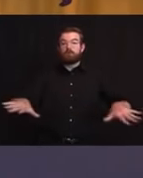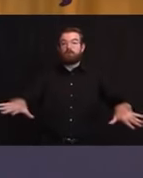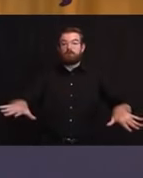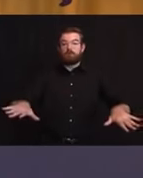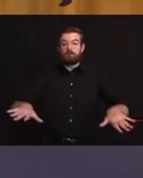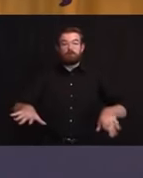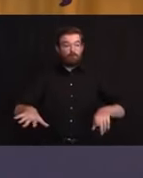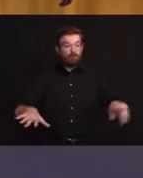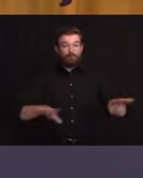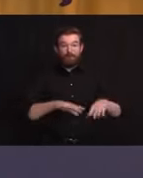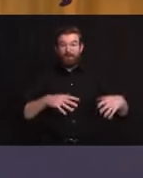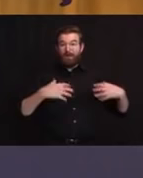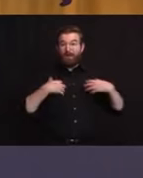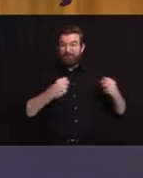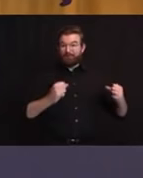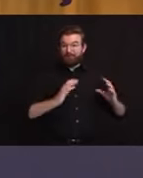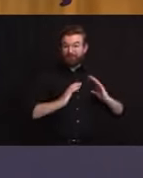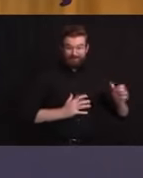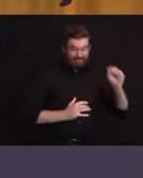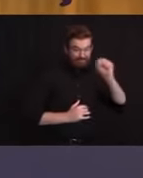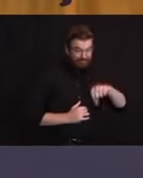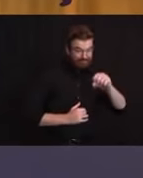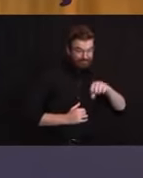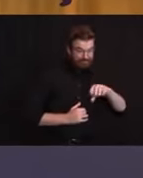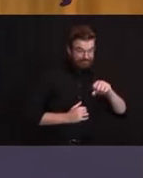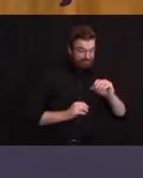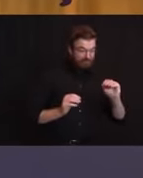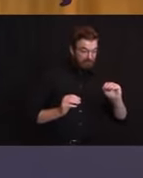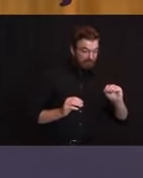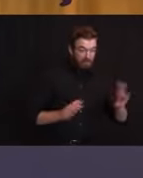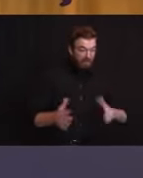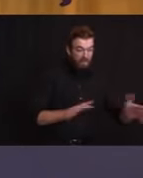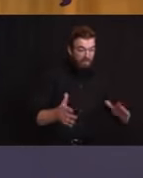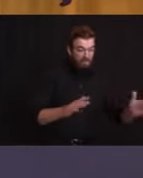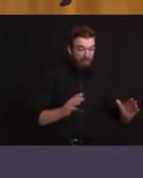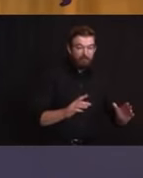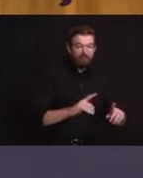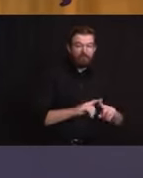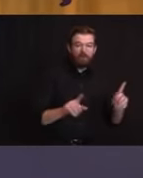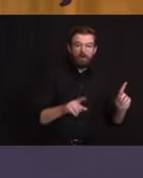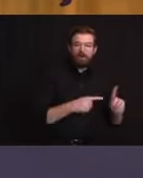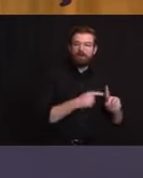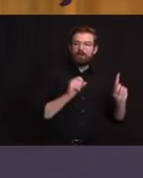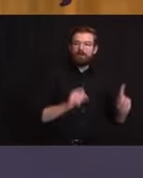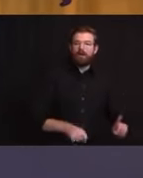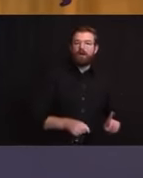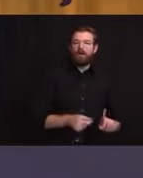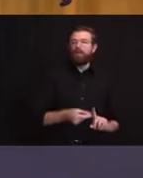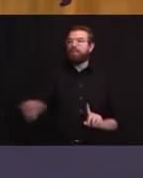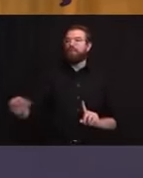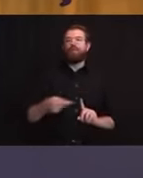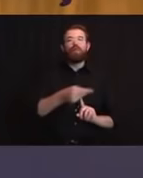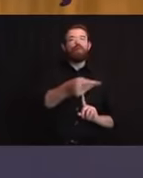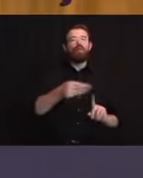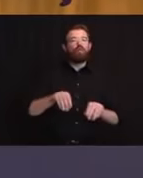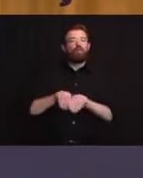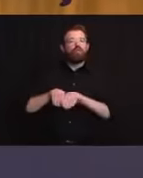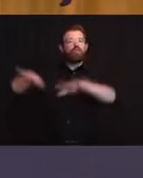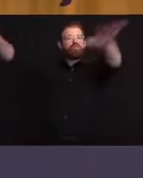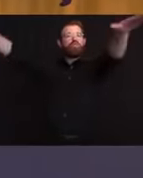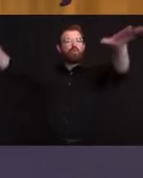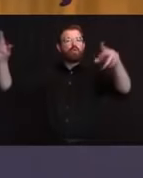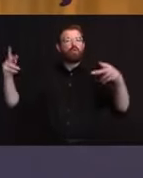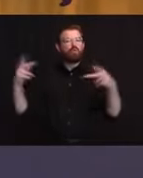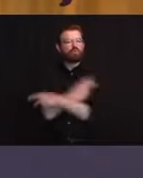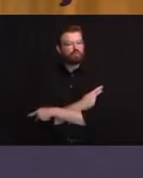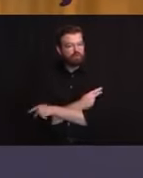that many times, Judy, here, that, and Ed, that the toughest nut to crack my humble opinion, I'm not the expert, is